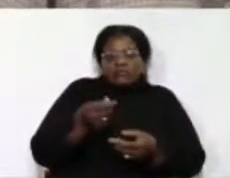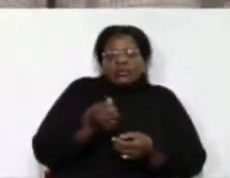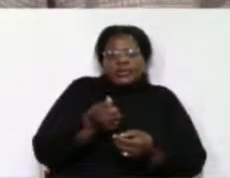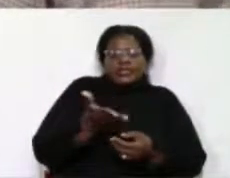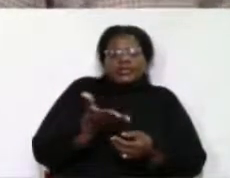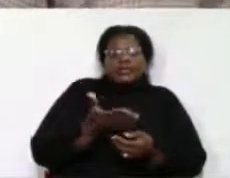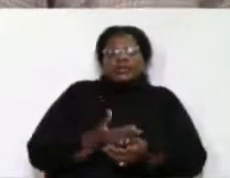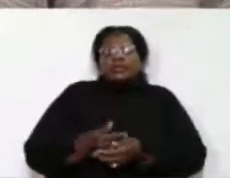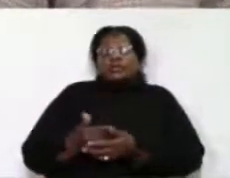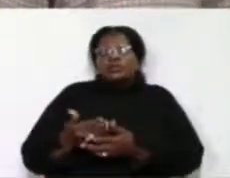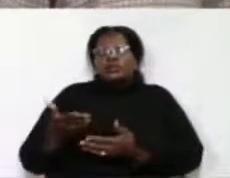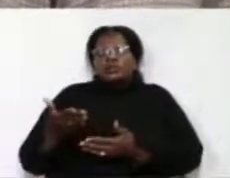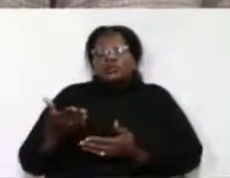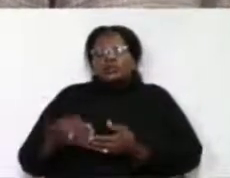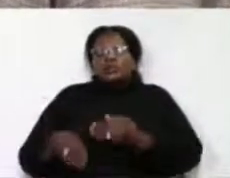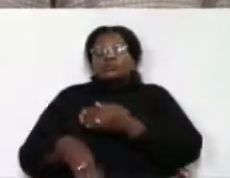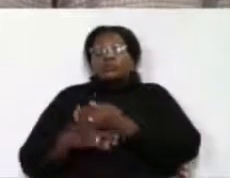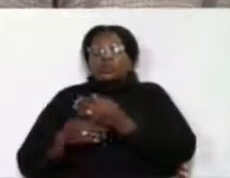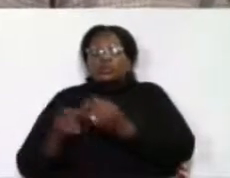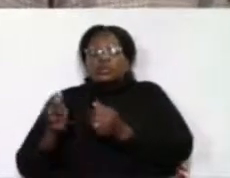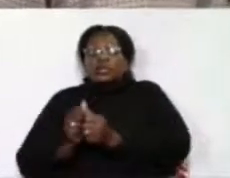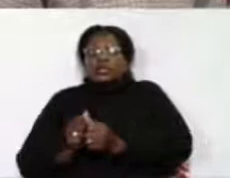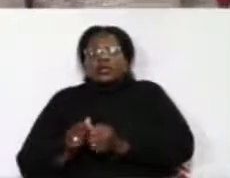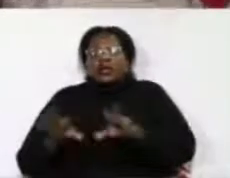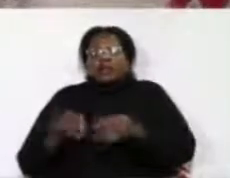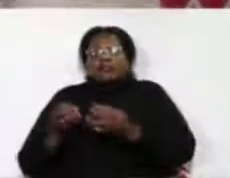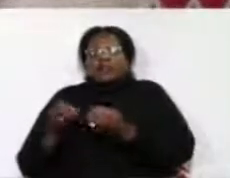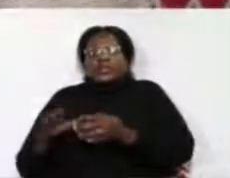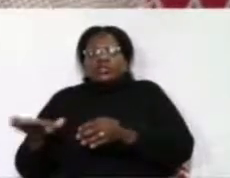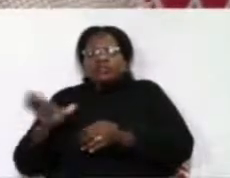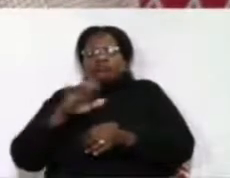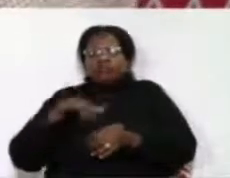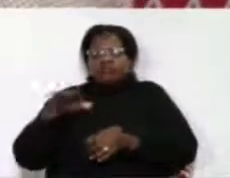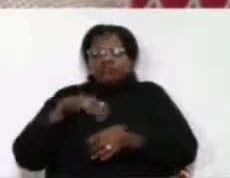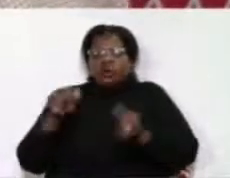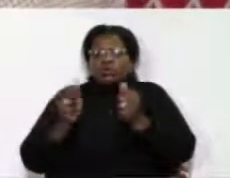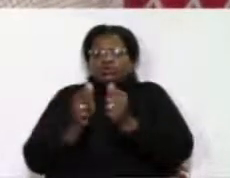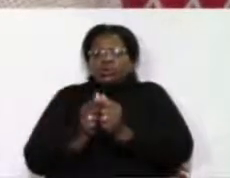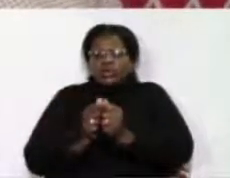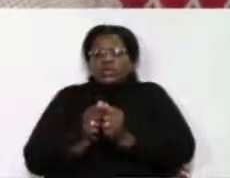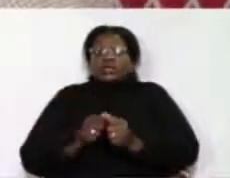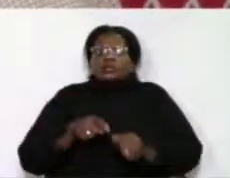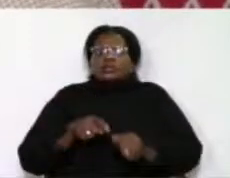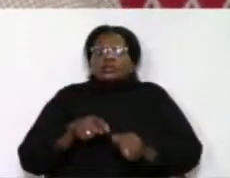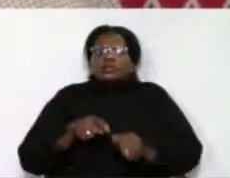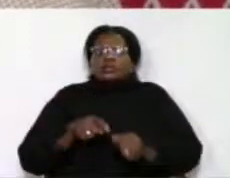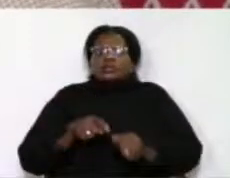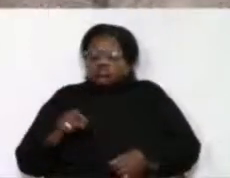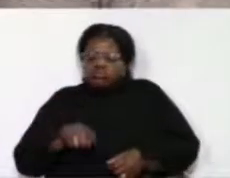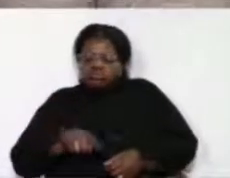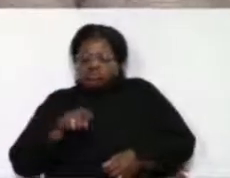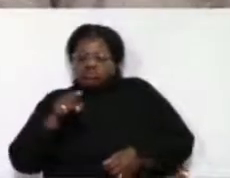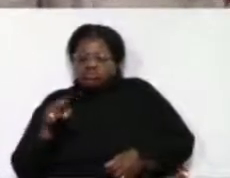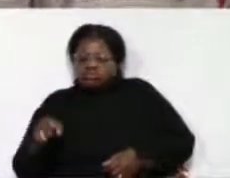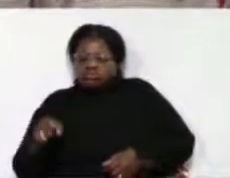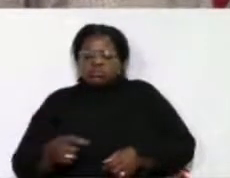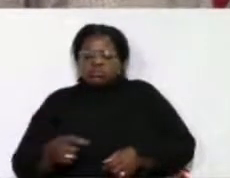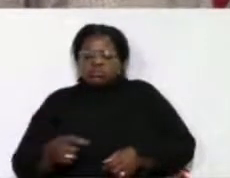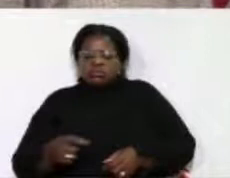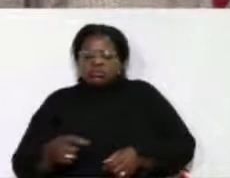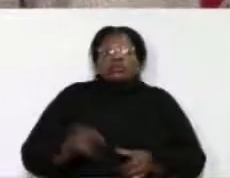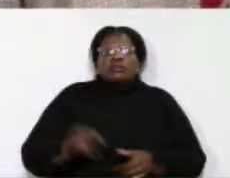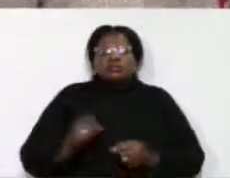we add all those up, where we're costing our welding rods. Yeah. Like if I'm welding here and here and here and here and here, you might not be counting. You